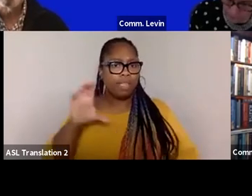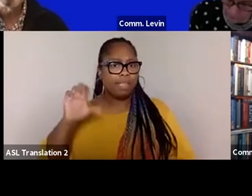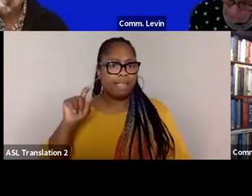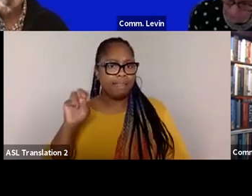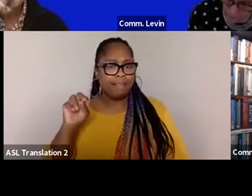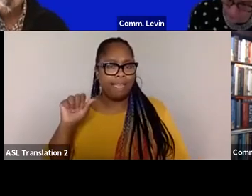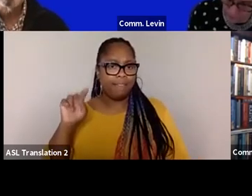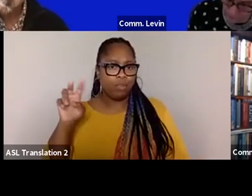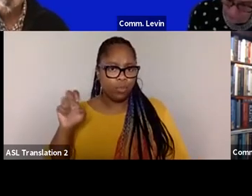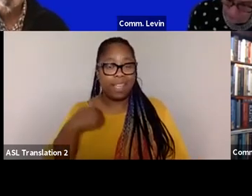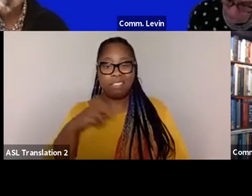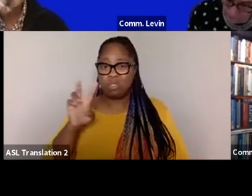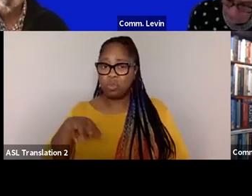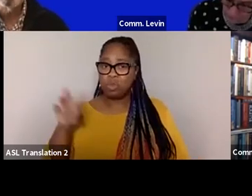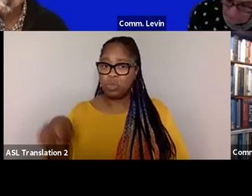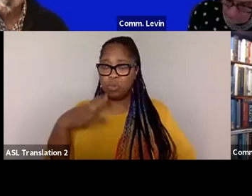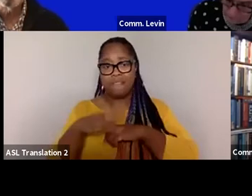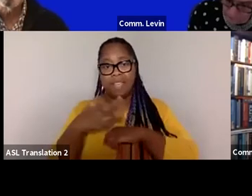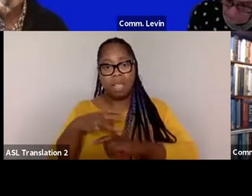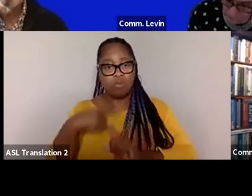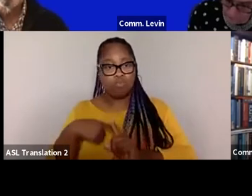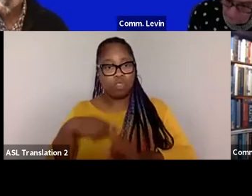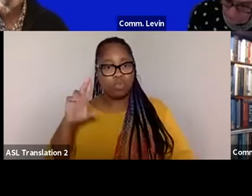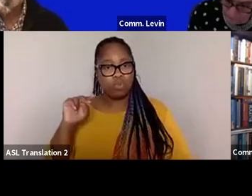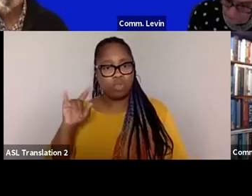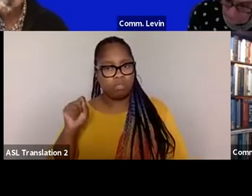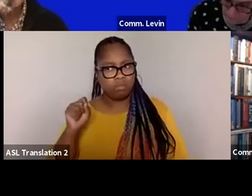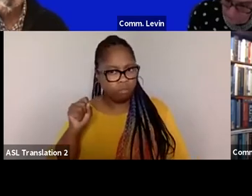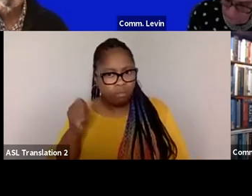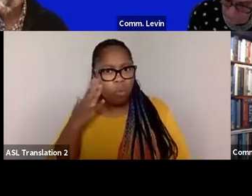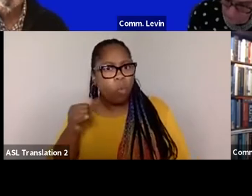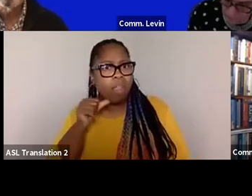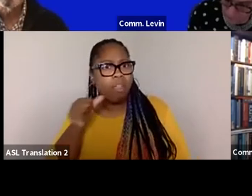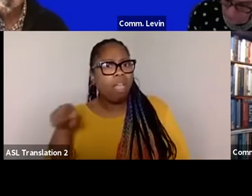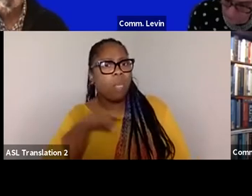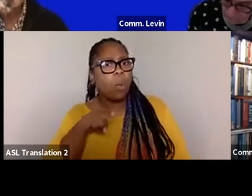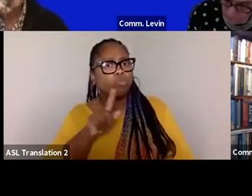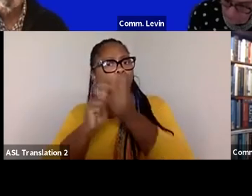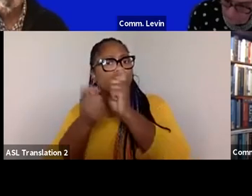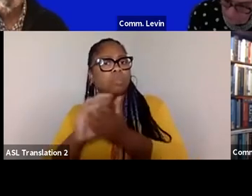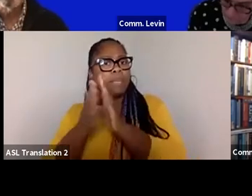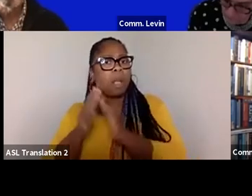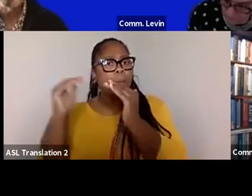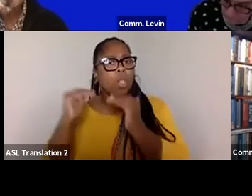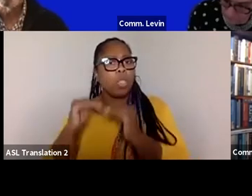22 available rental units. Why can't those be changed to low-cost